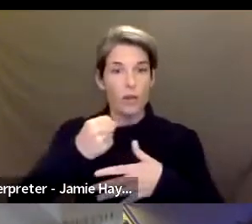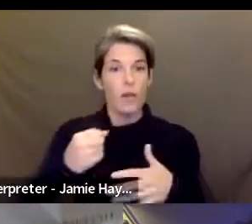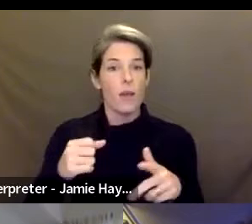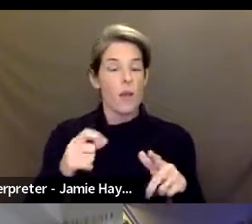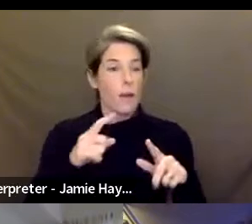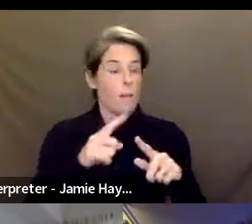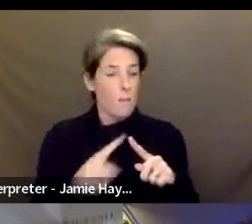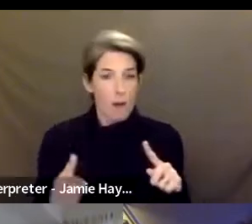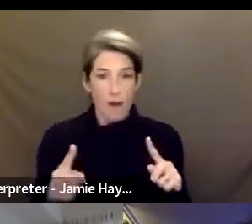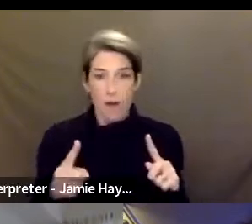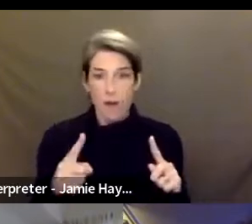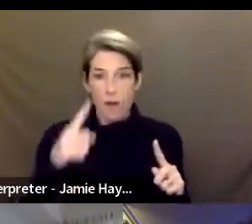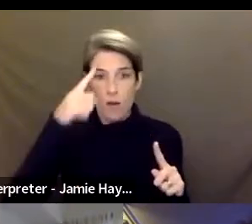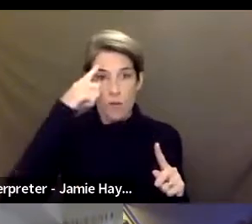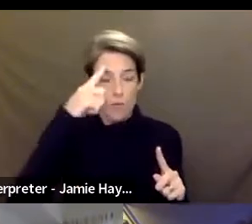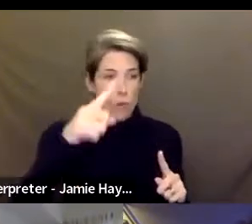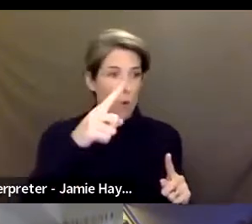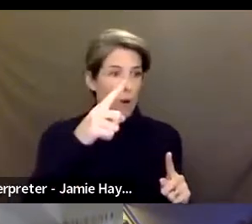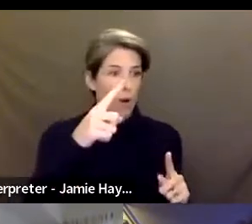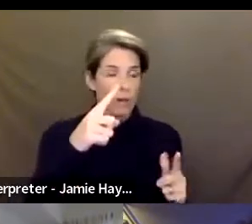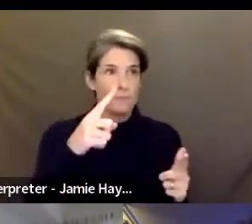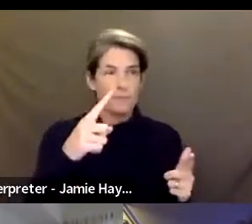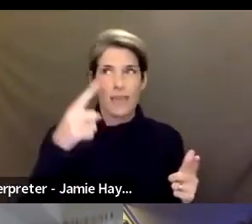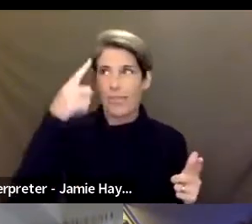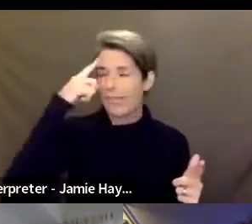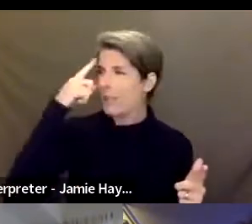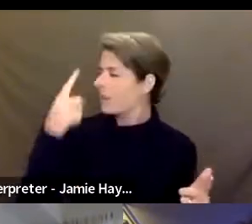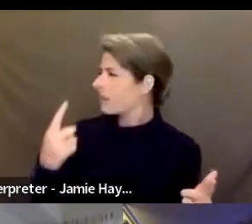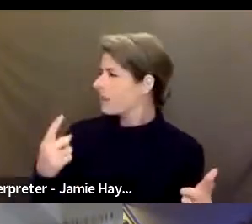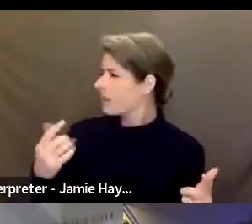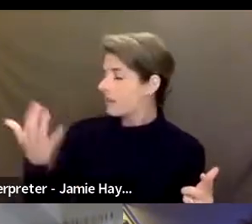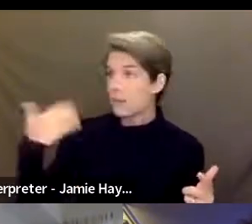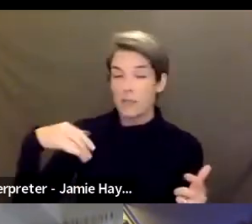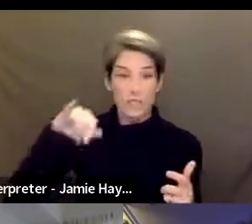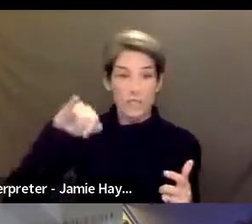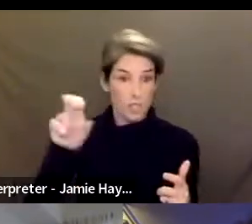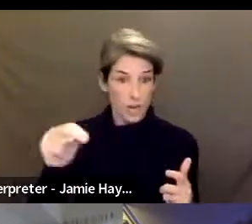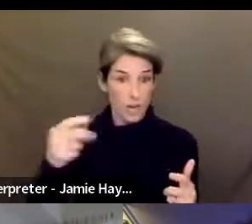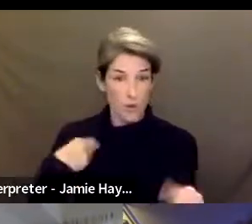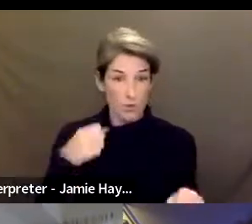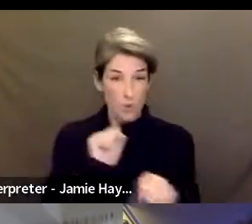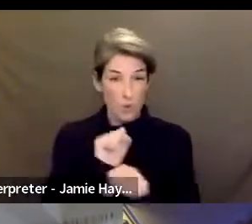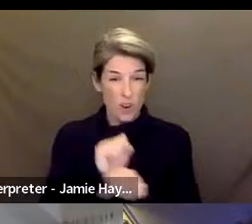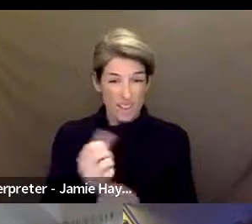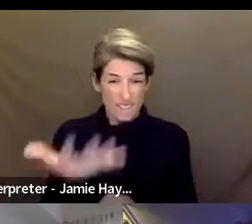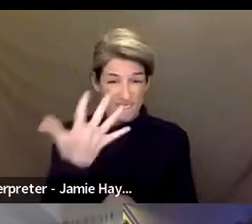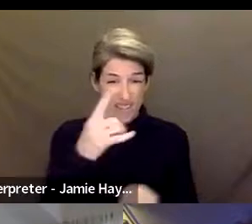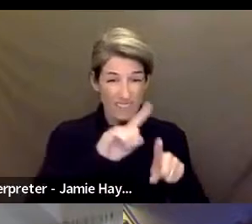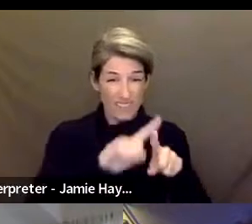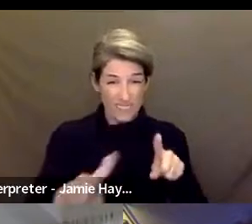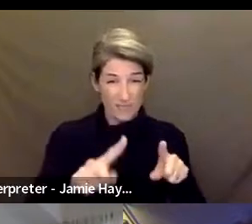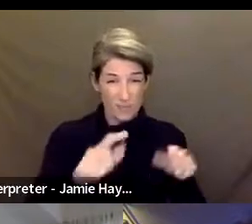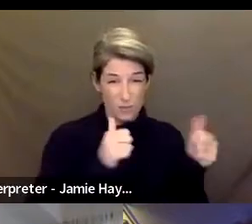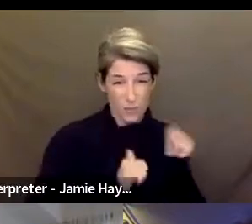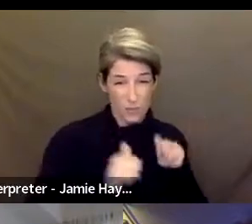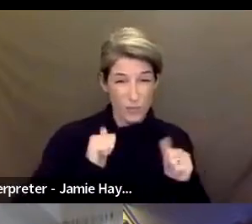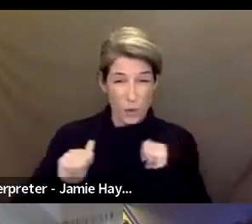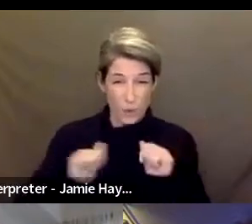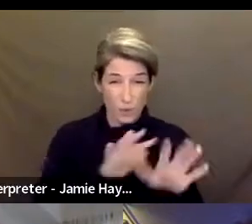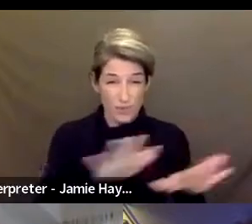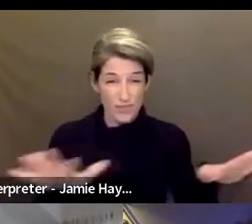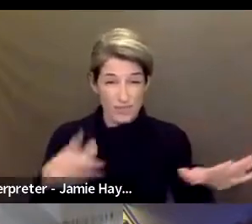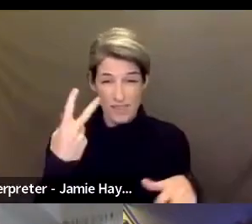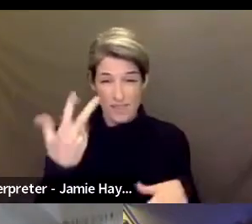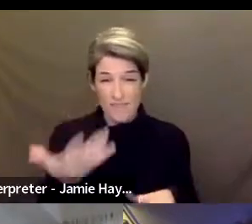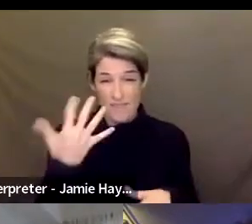managers and directors. I think at one point in January, I was working on 5 different productions at one time. And I